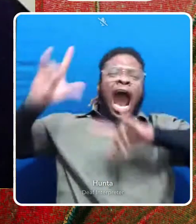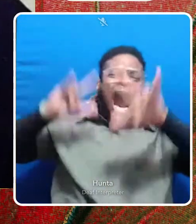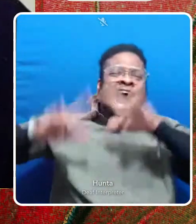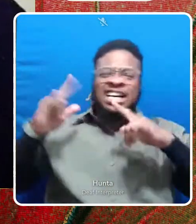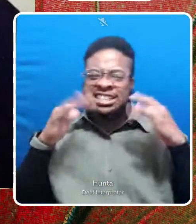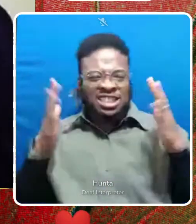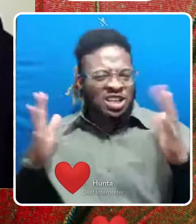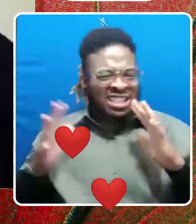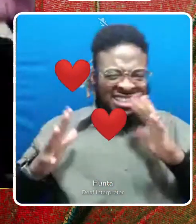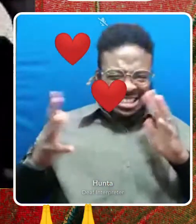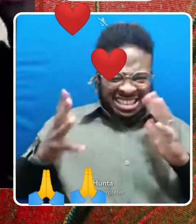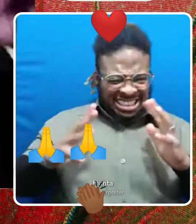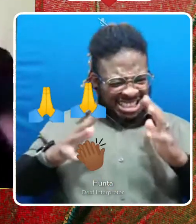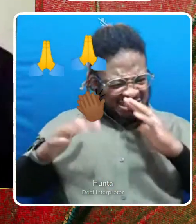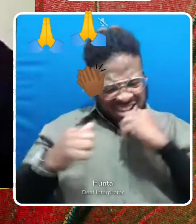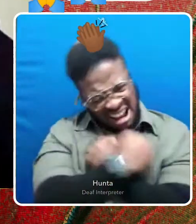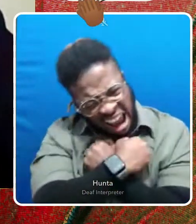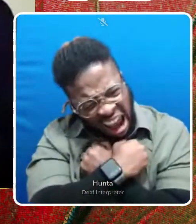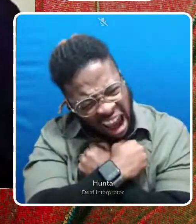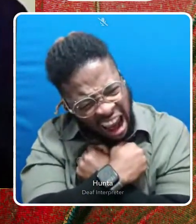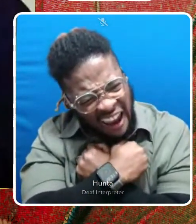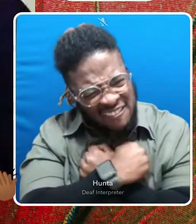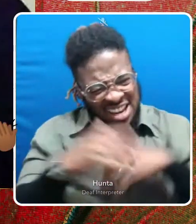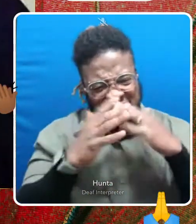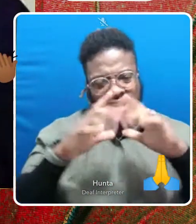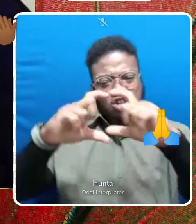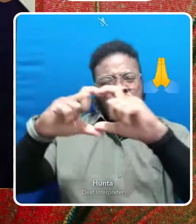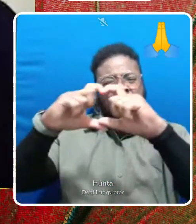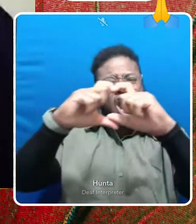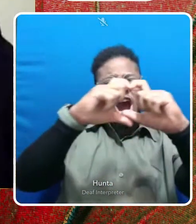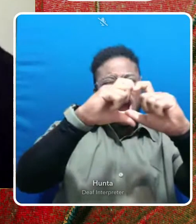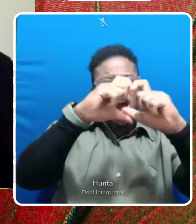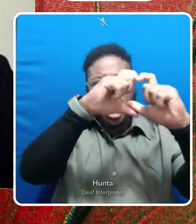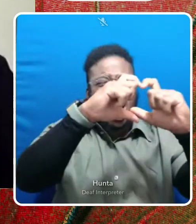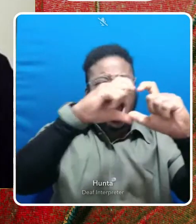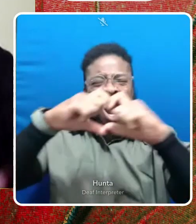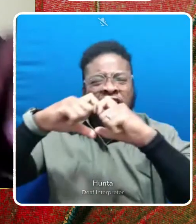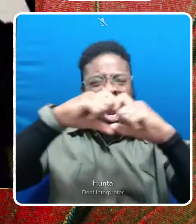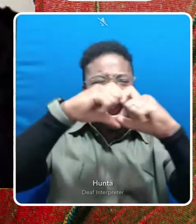love. Yeah. Only love. Nice. So,